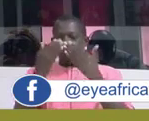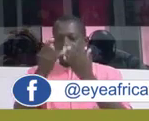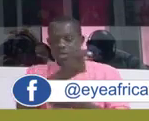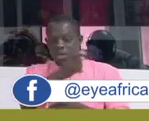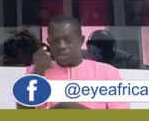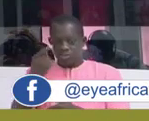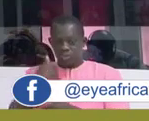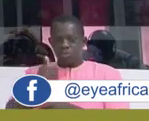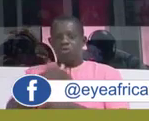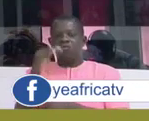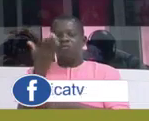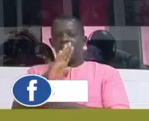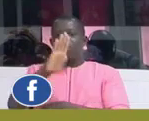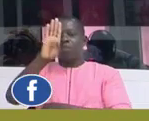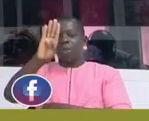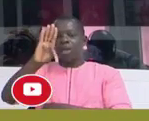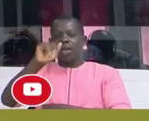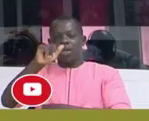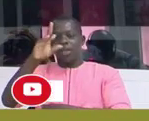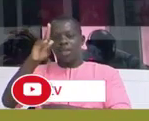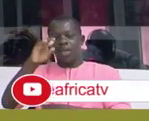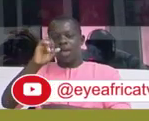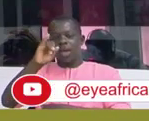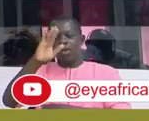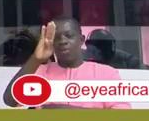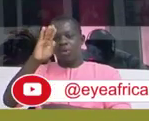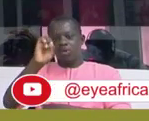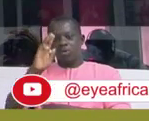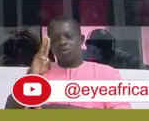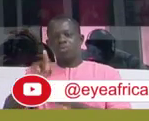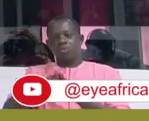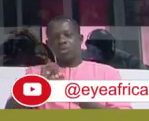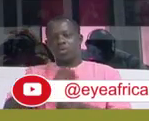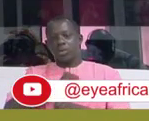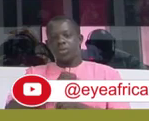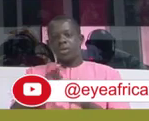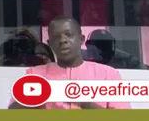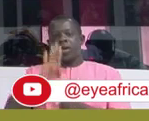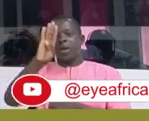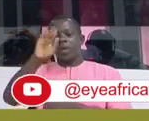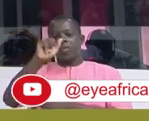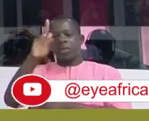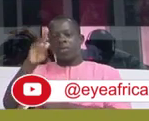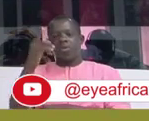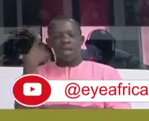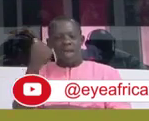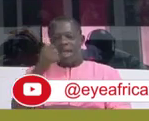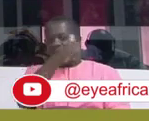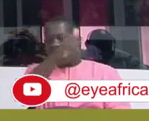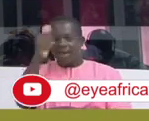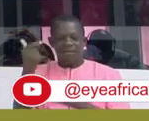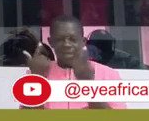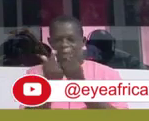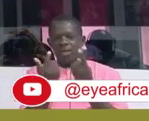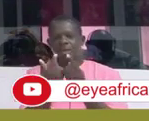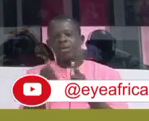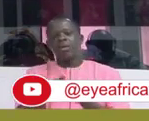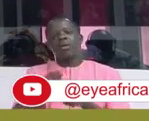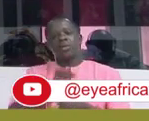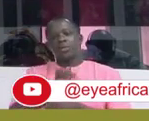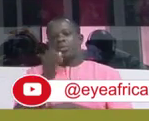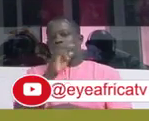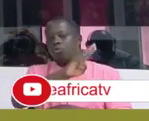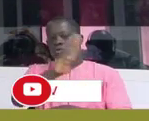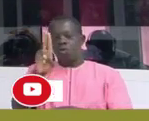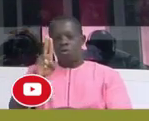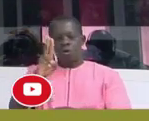came, he told him, "This guy is a bad." He said, "Well, they like everything."